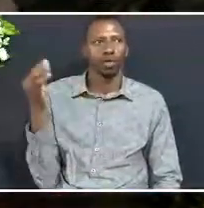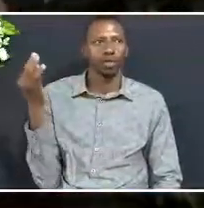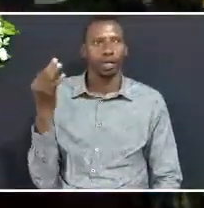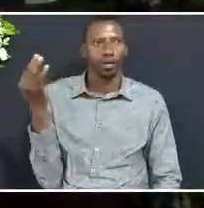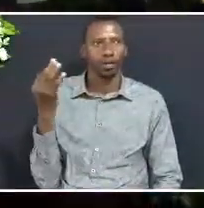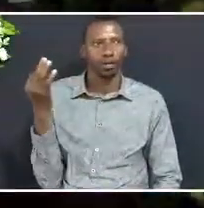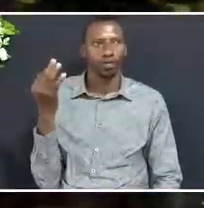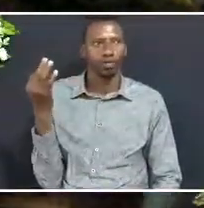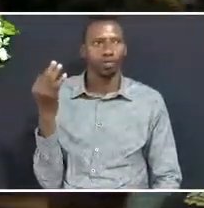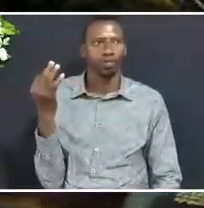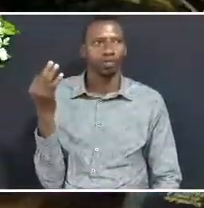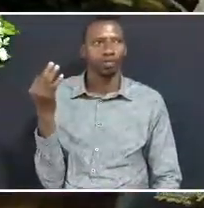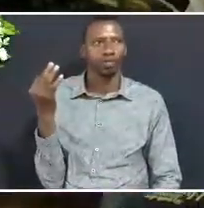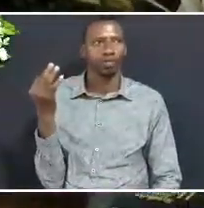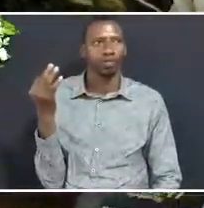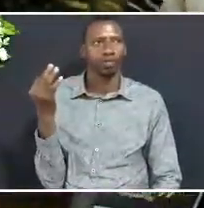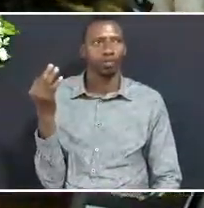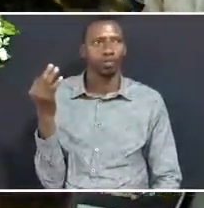sermonette